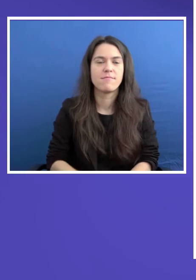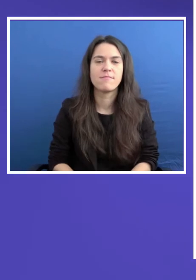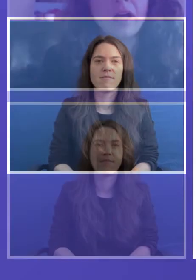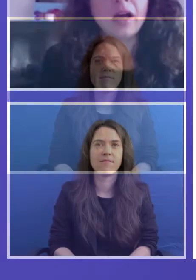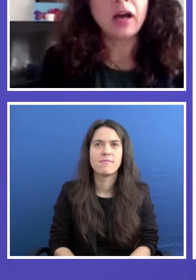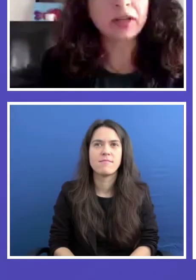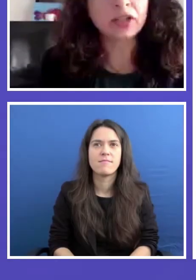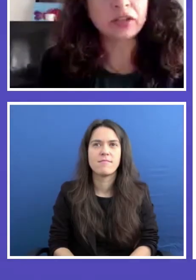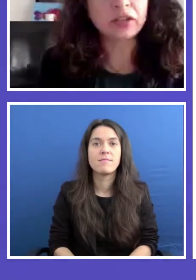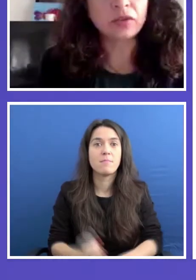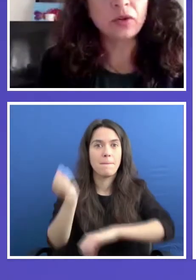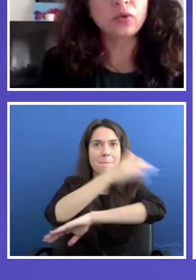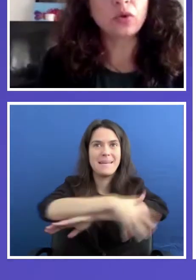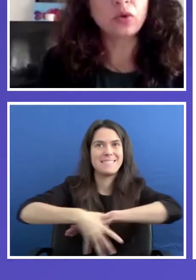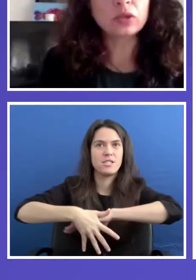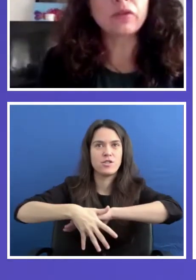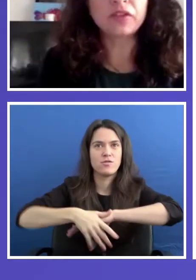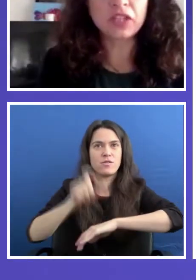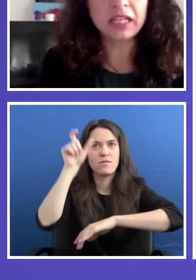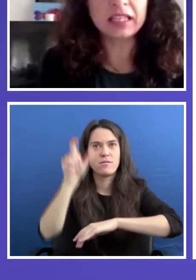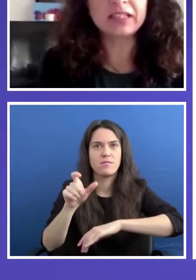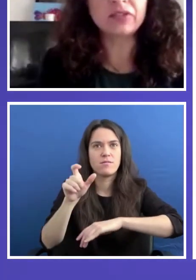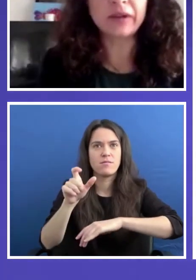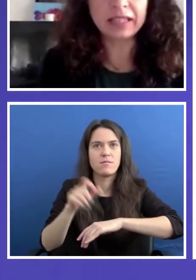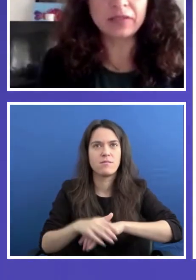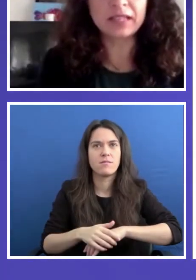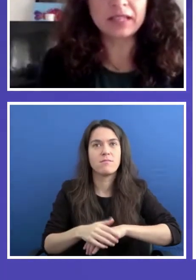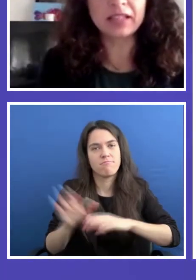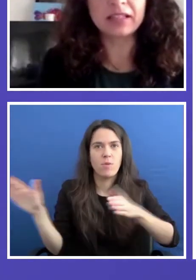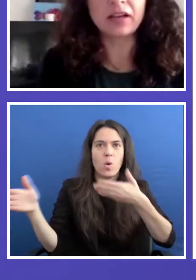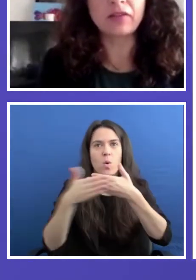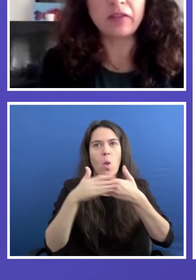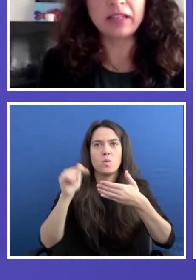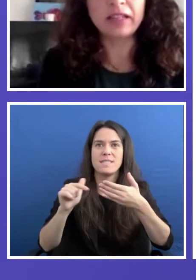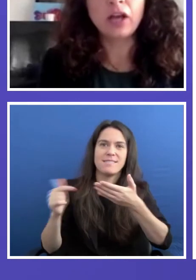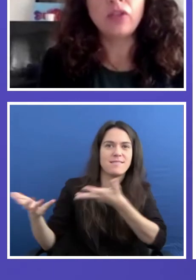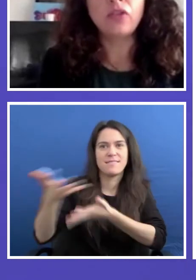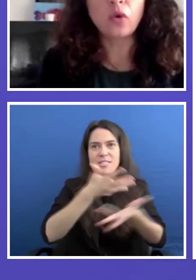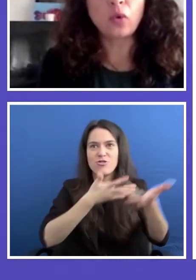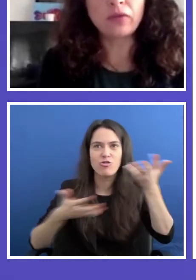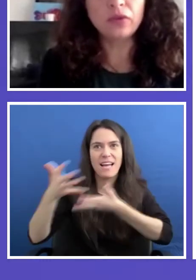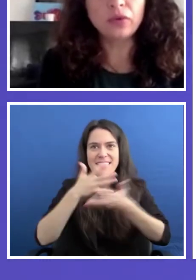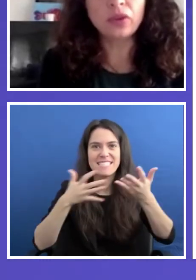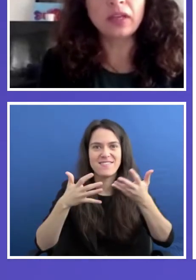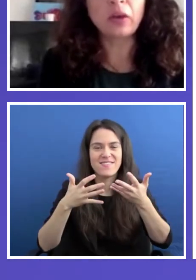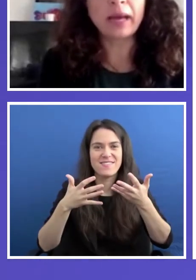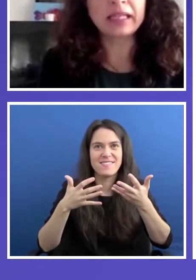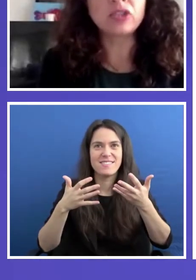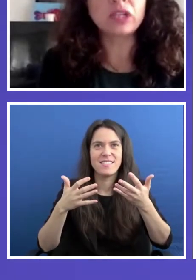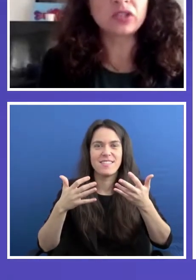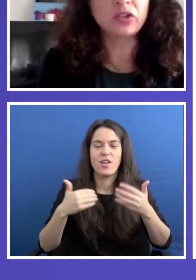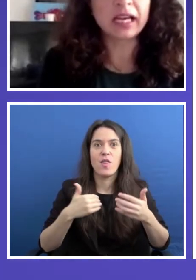Mediterranean of Konrad Adenauer Stiftung, to close officially this interactive side of the event, the role of youth in combating